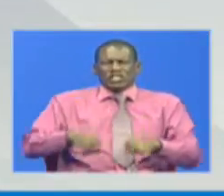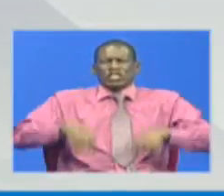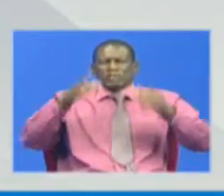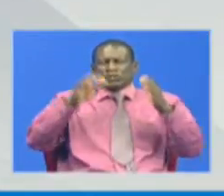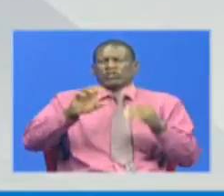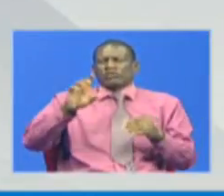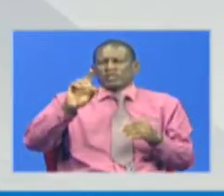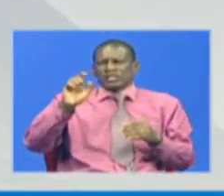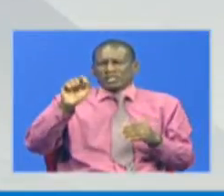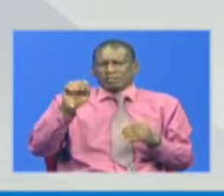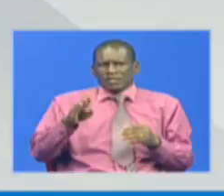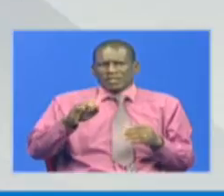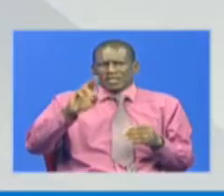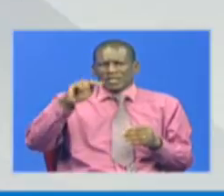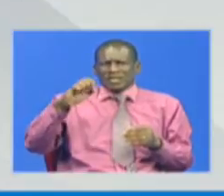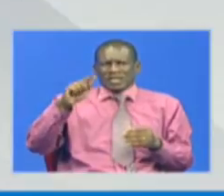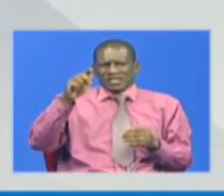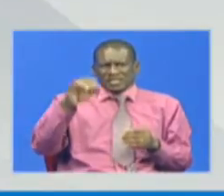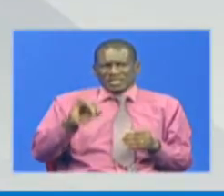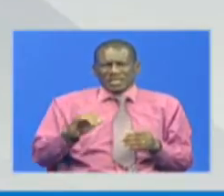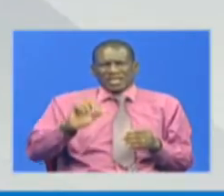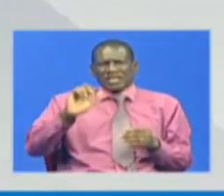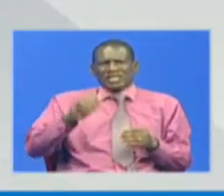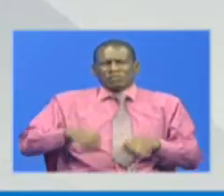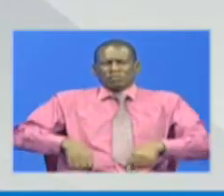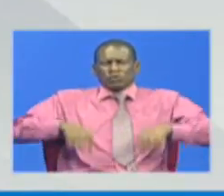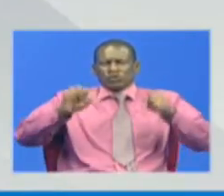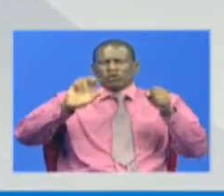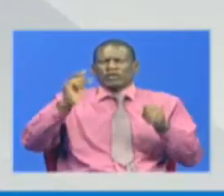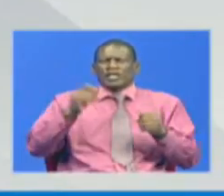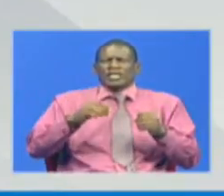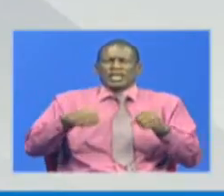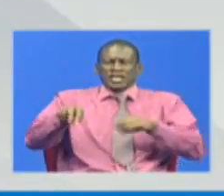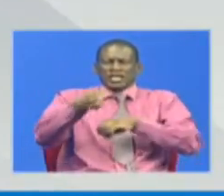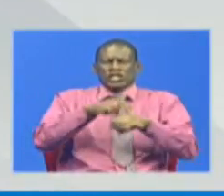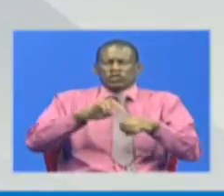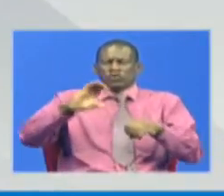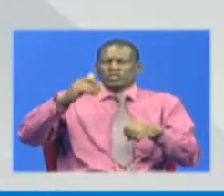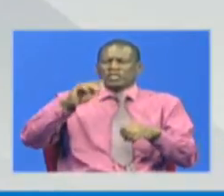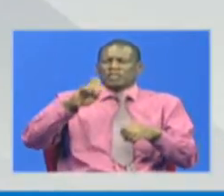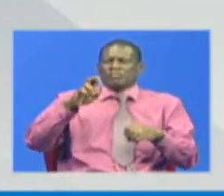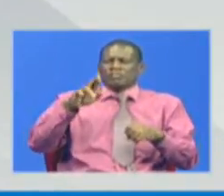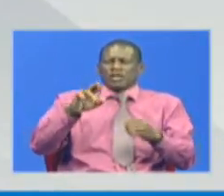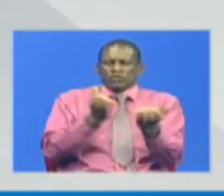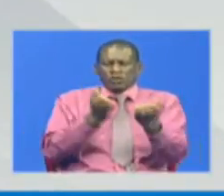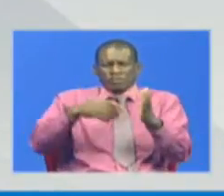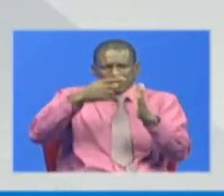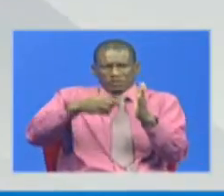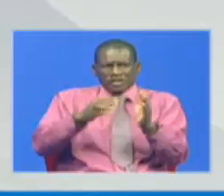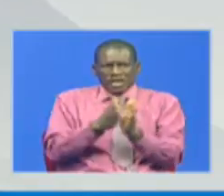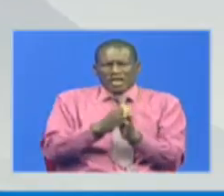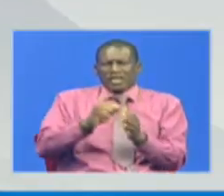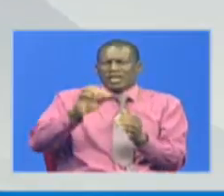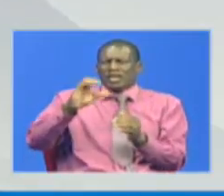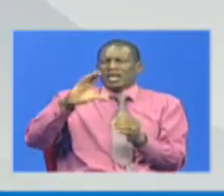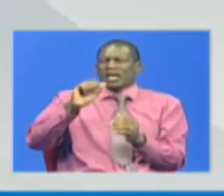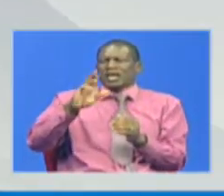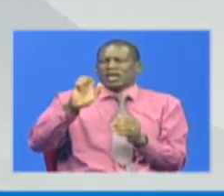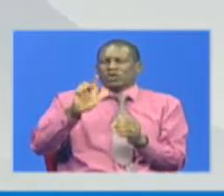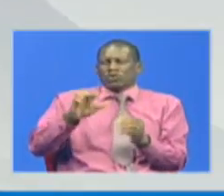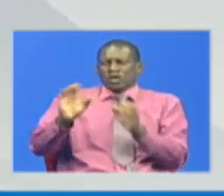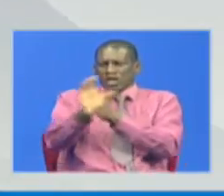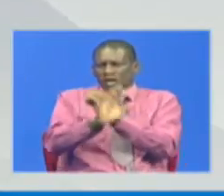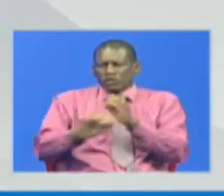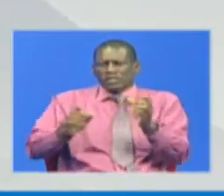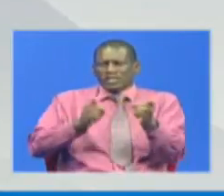Bank, Richard Ngatia, who's the president of the Kenyan National Chamber of Commerce and Industry, and Caroline Gerch, who is the country director of